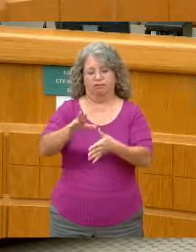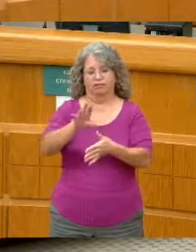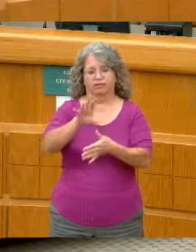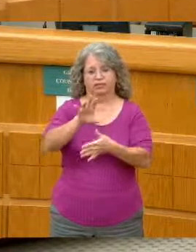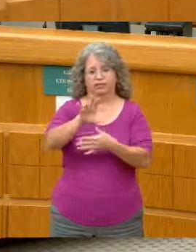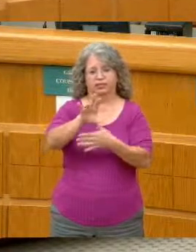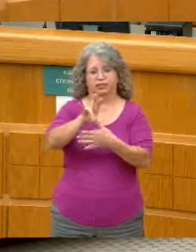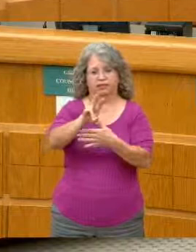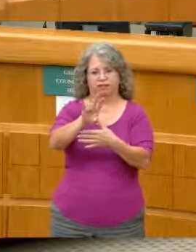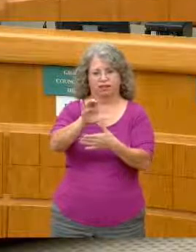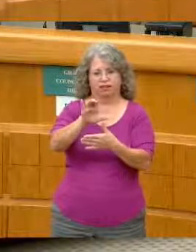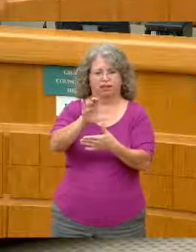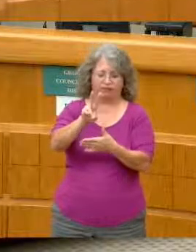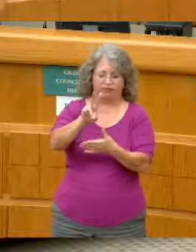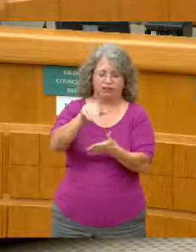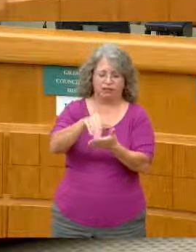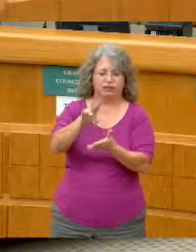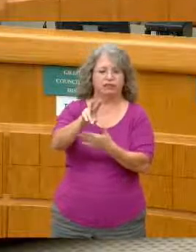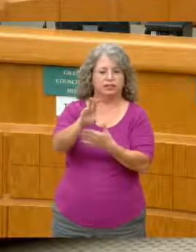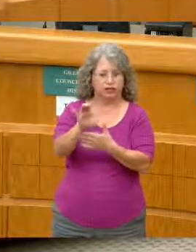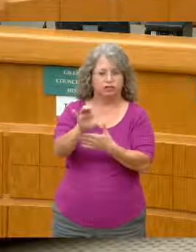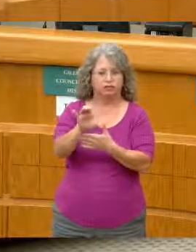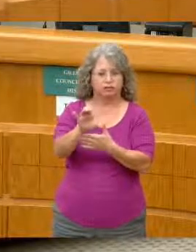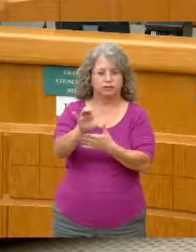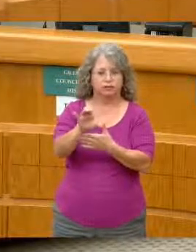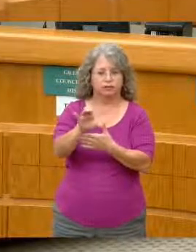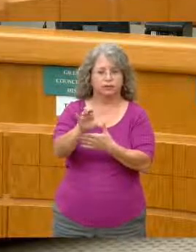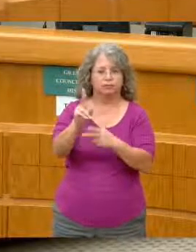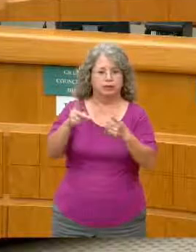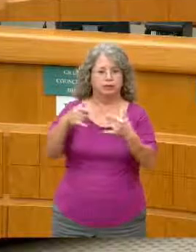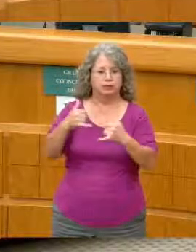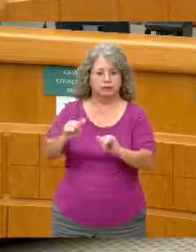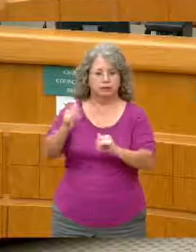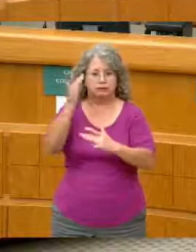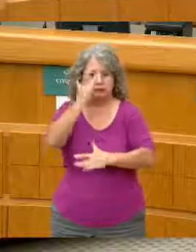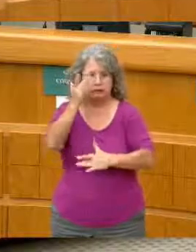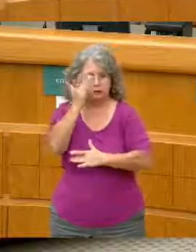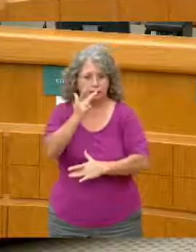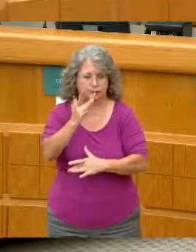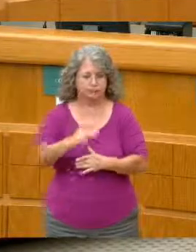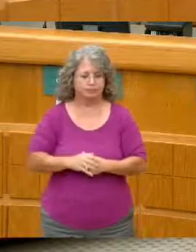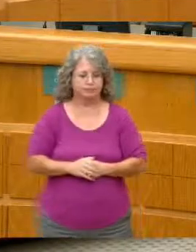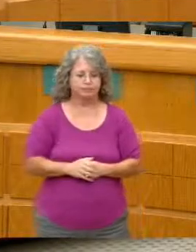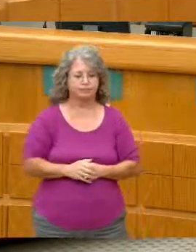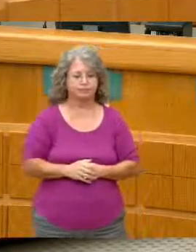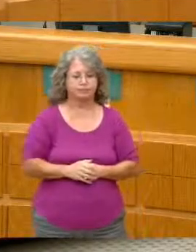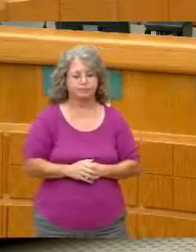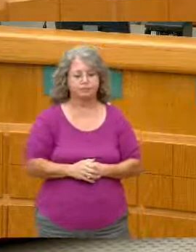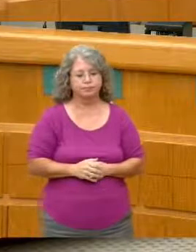under 7,700 persons that are still active with the virus.